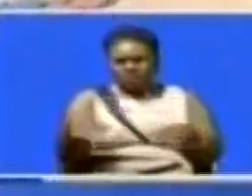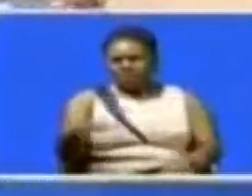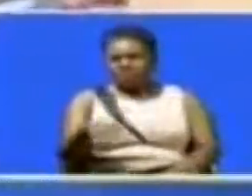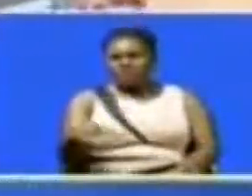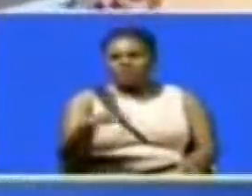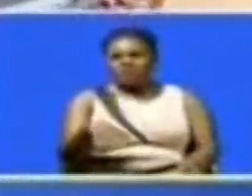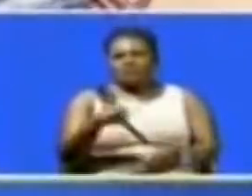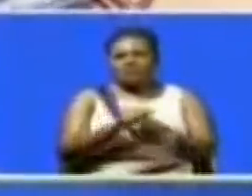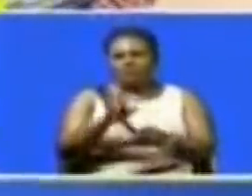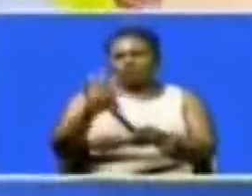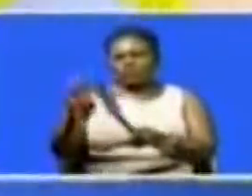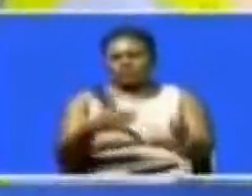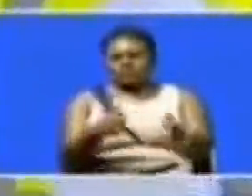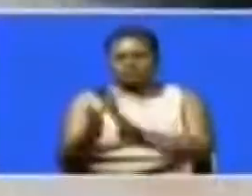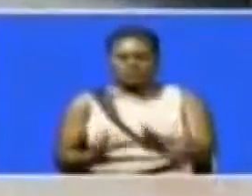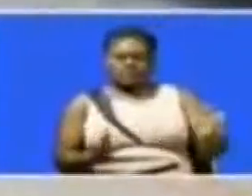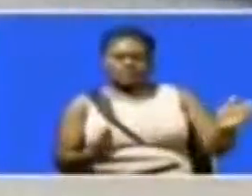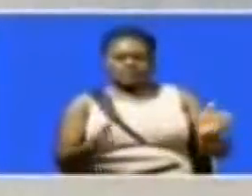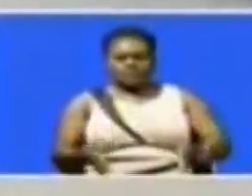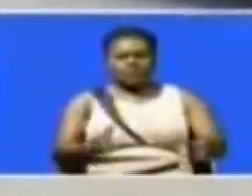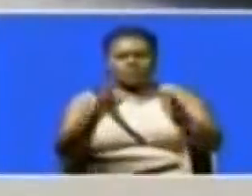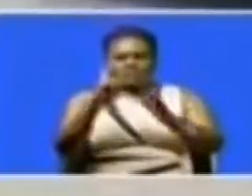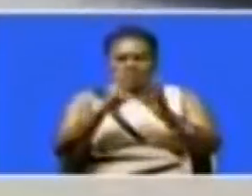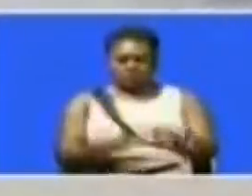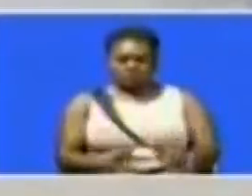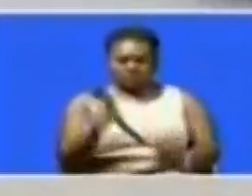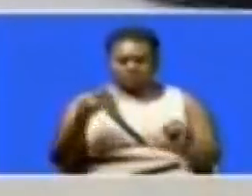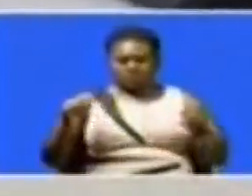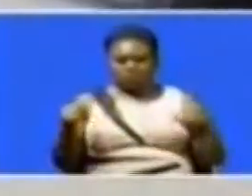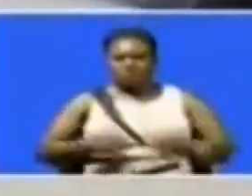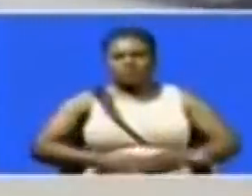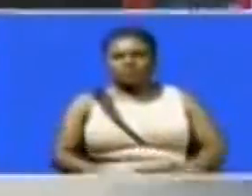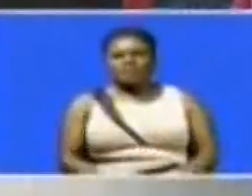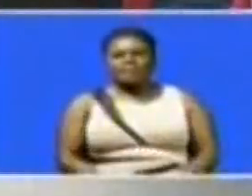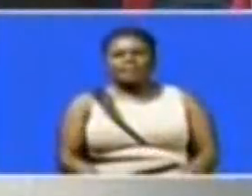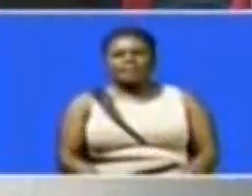premises at the 14 Riverside Drive. Rita Tinina, KTN News.